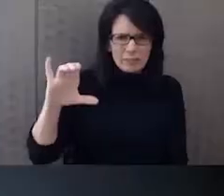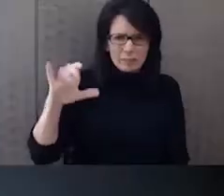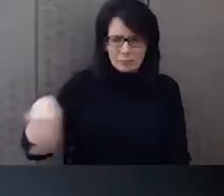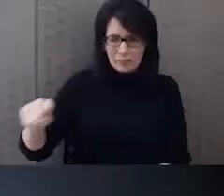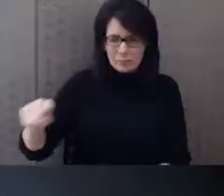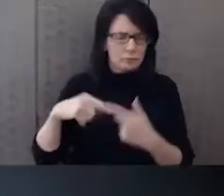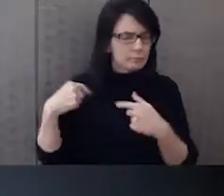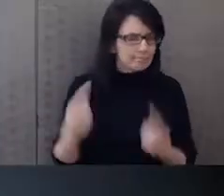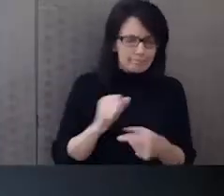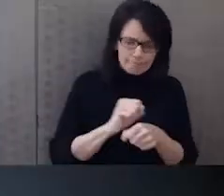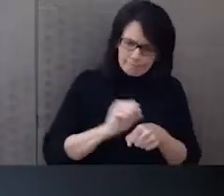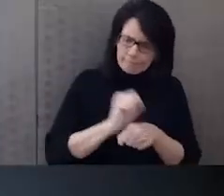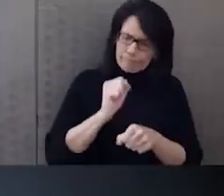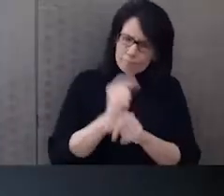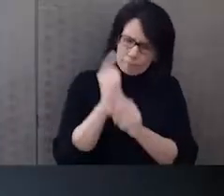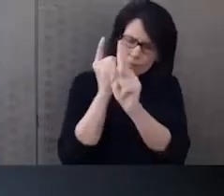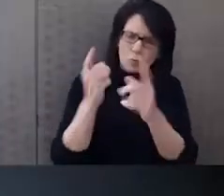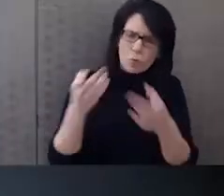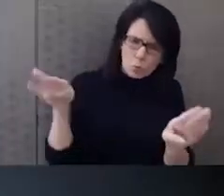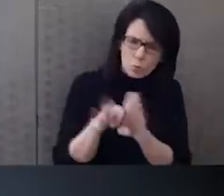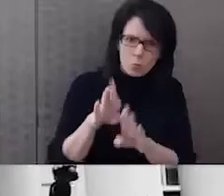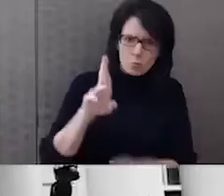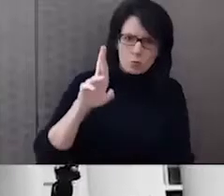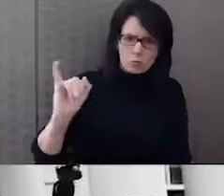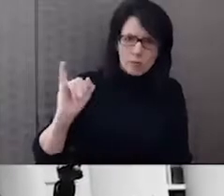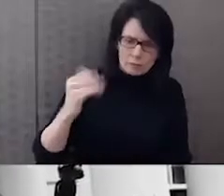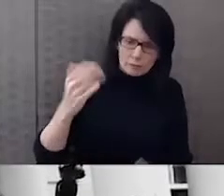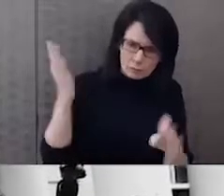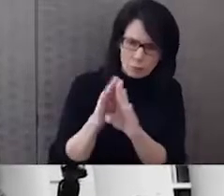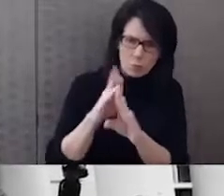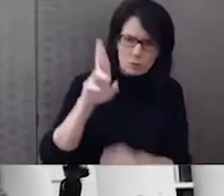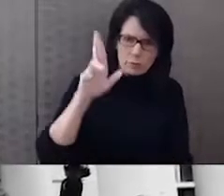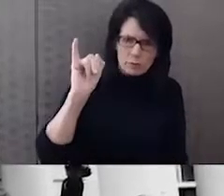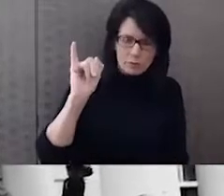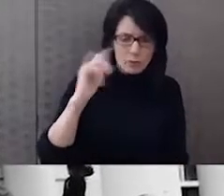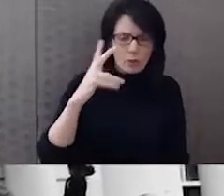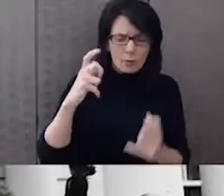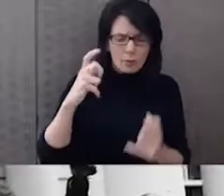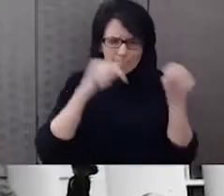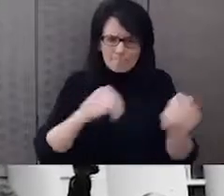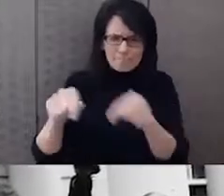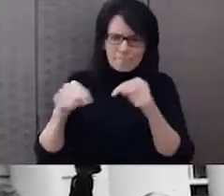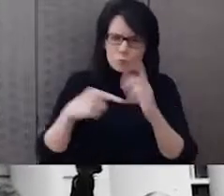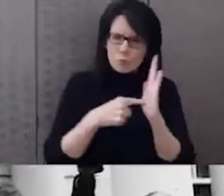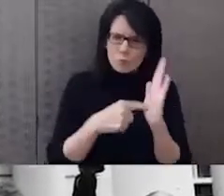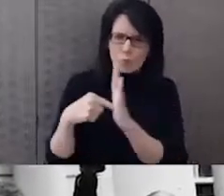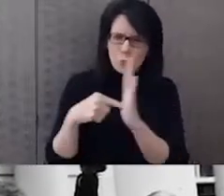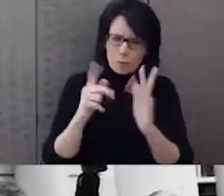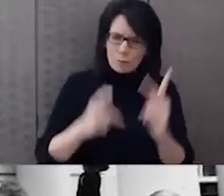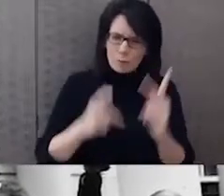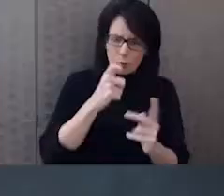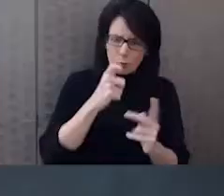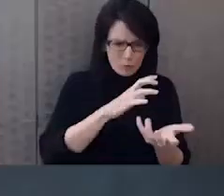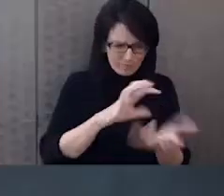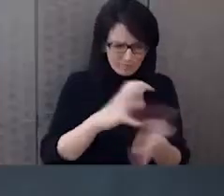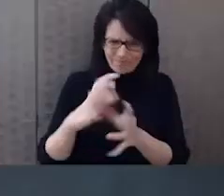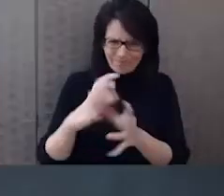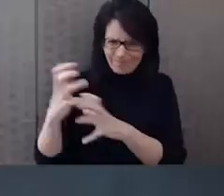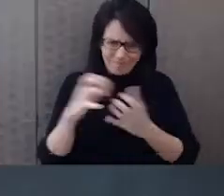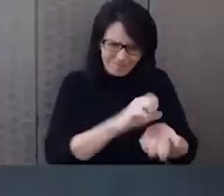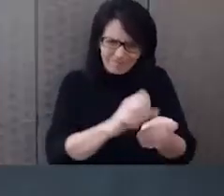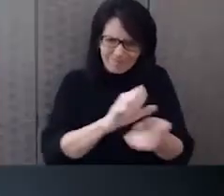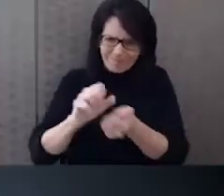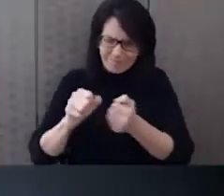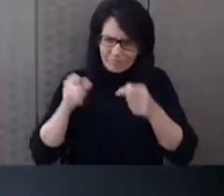work, it has always been about centering the voices of people who have been most impacted by the harms caused by Rikers Island. We want